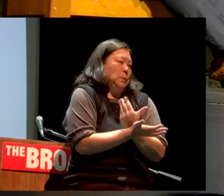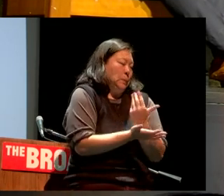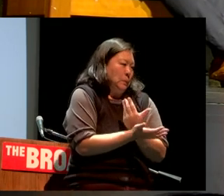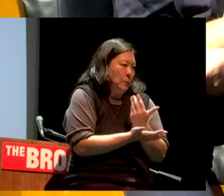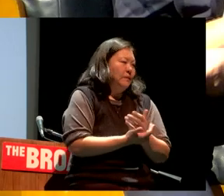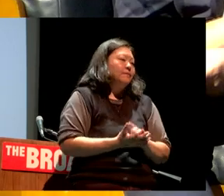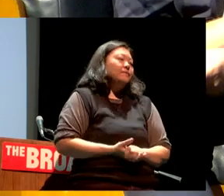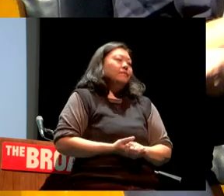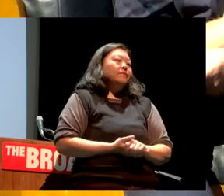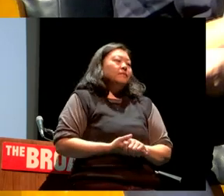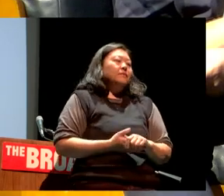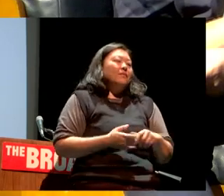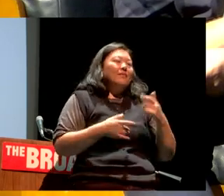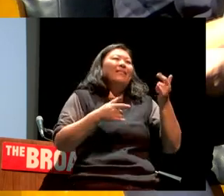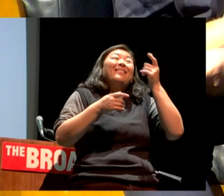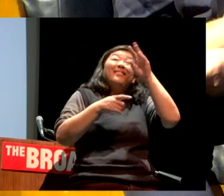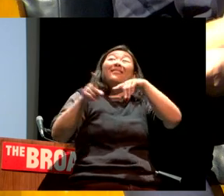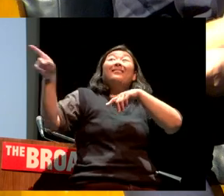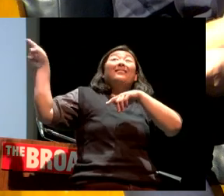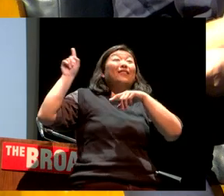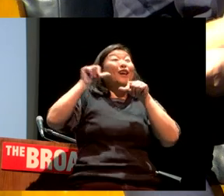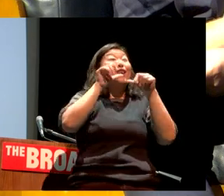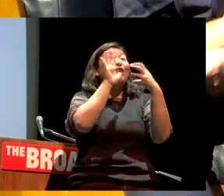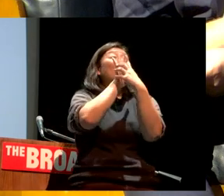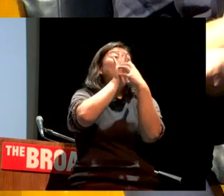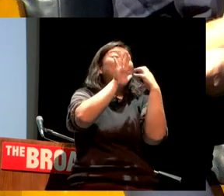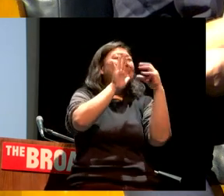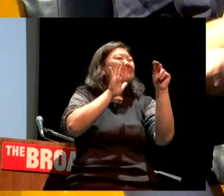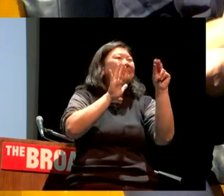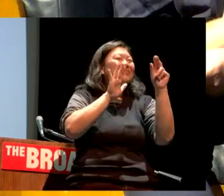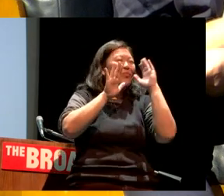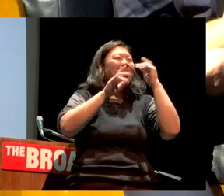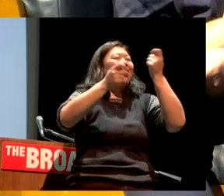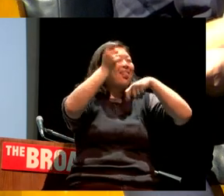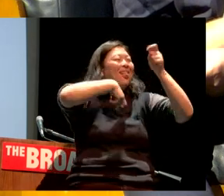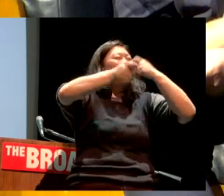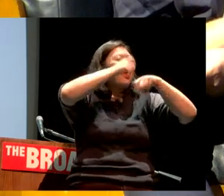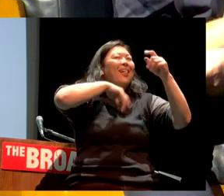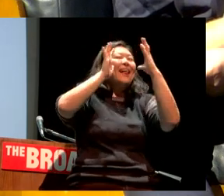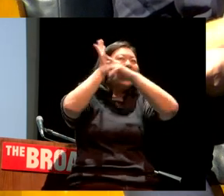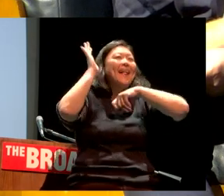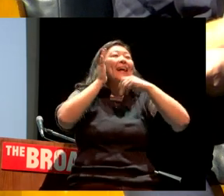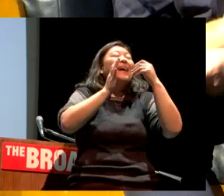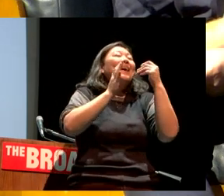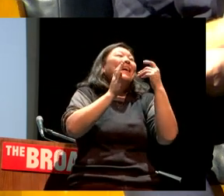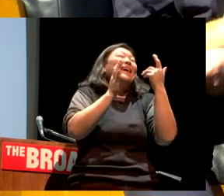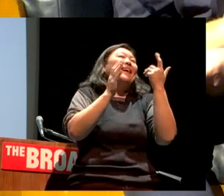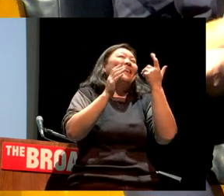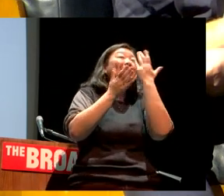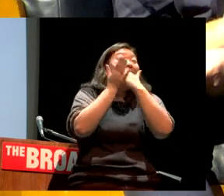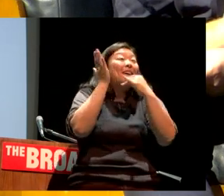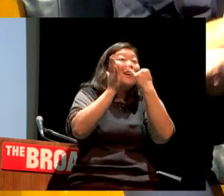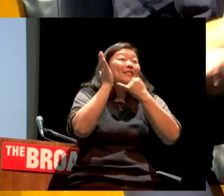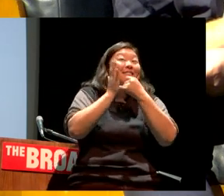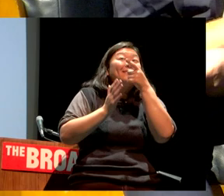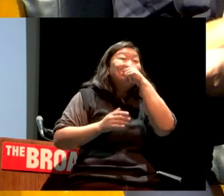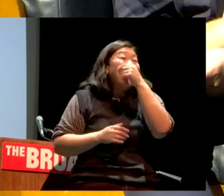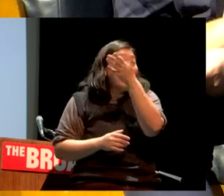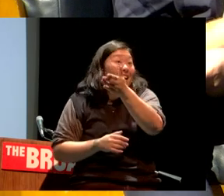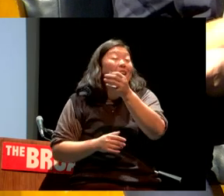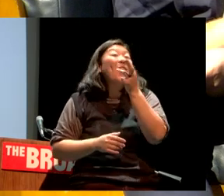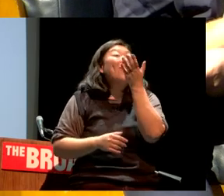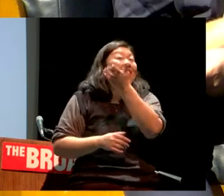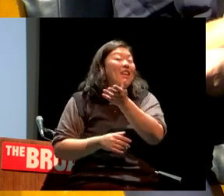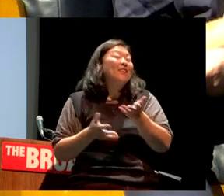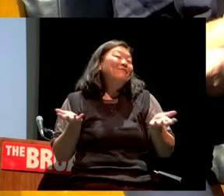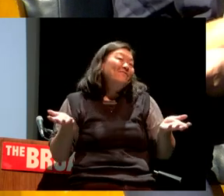know, Spartan thing of having one thing every day, which is very, very hard. But everyday artist is something that is born on the internet as well, you know,